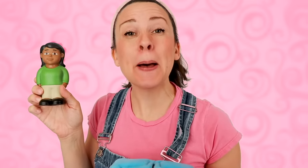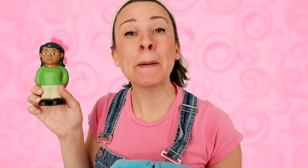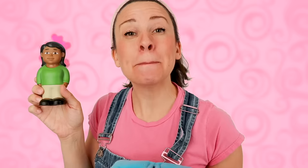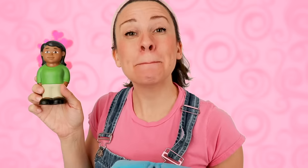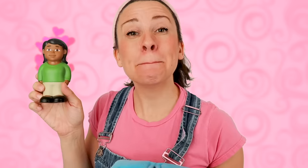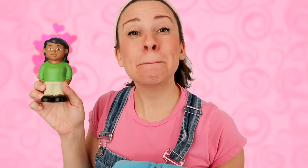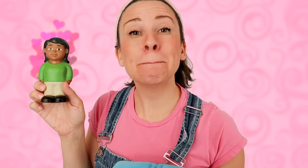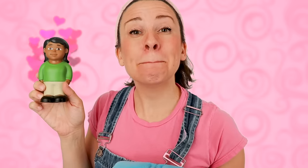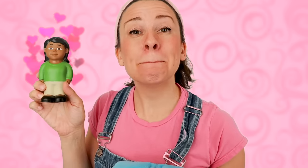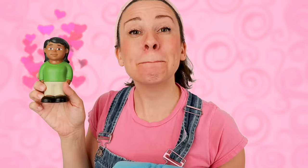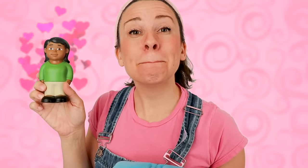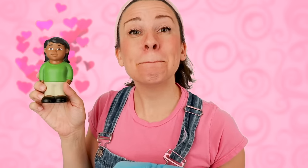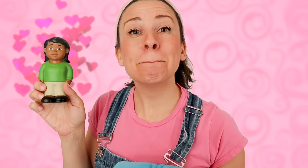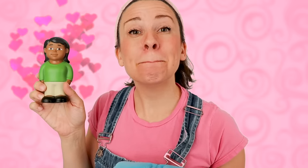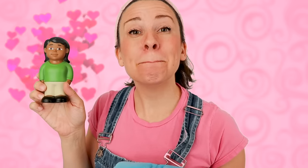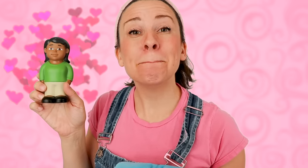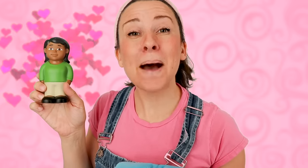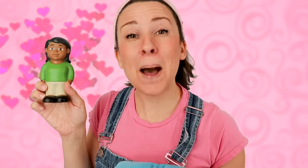a